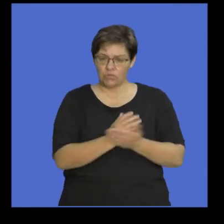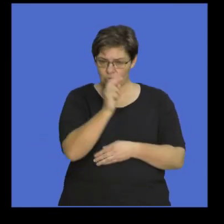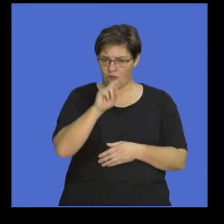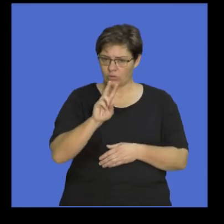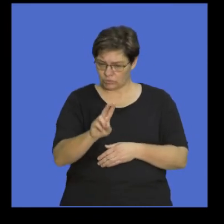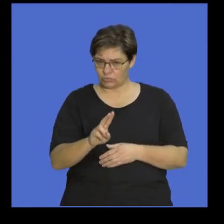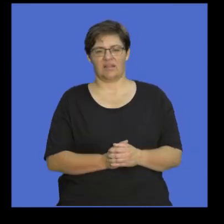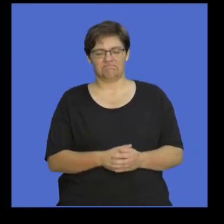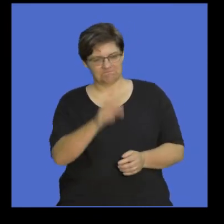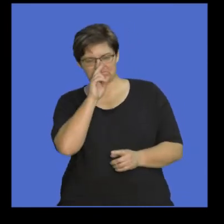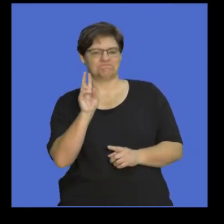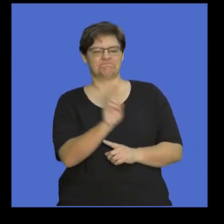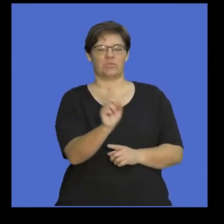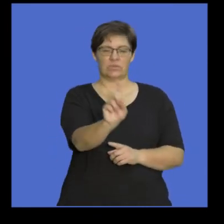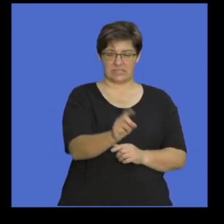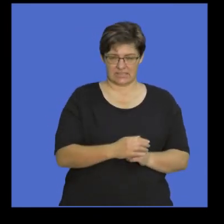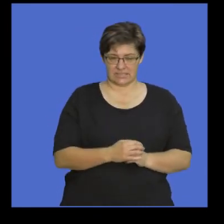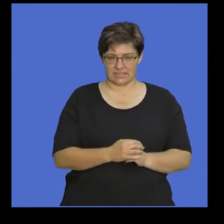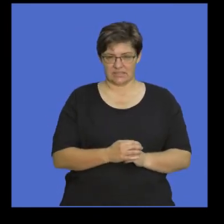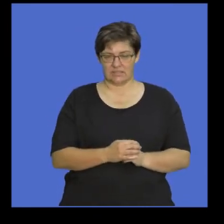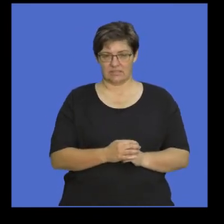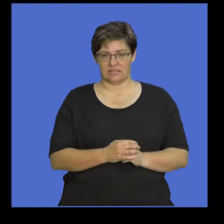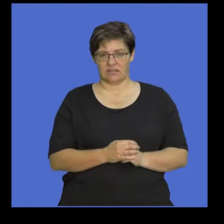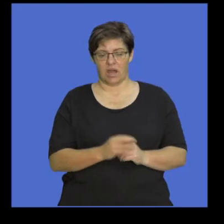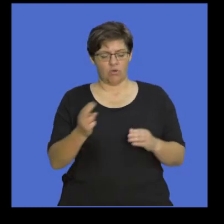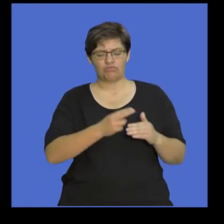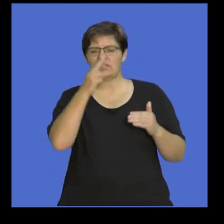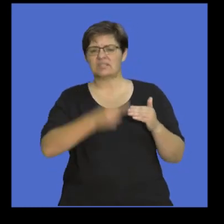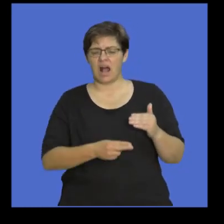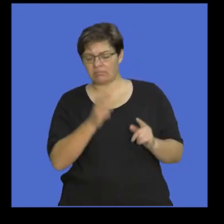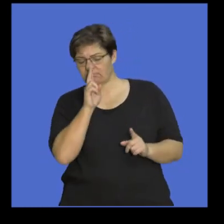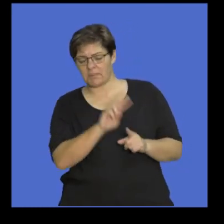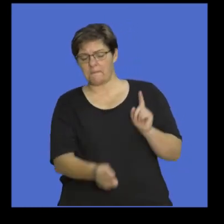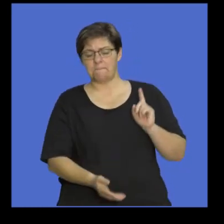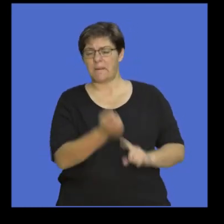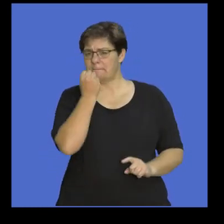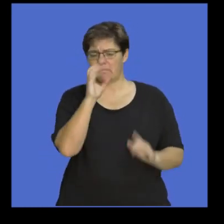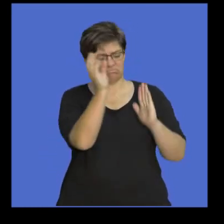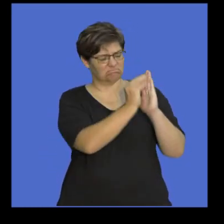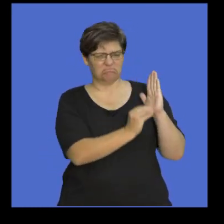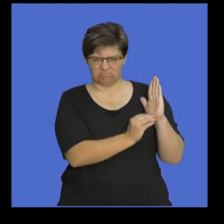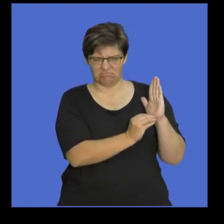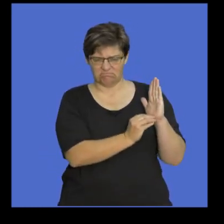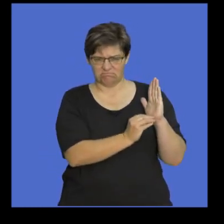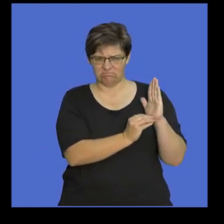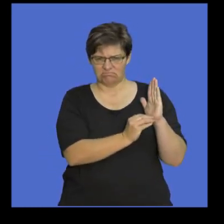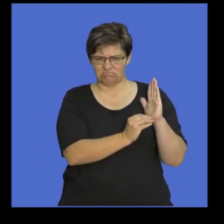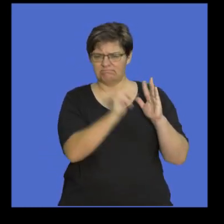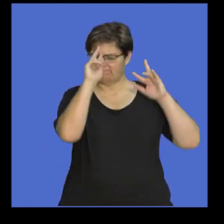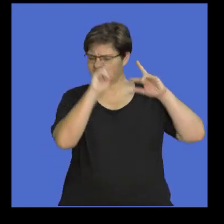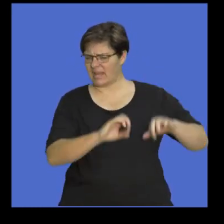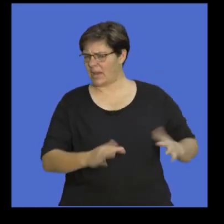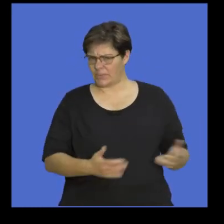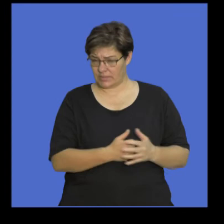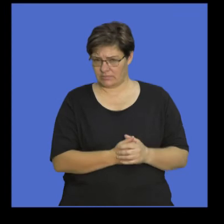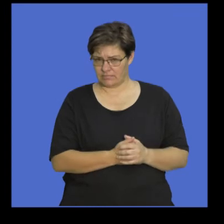notice exactly? Now let's take a look at how we are going to examine the results that we just collected. So the question